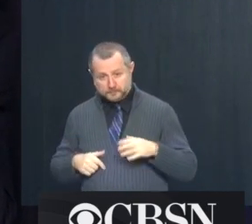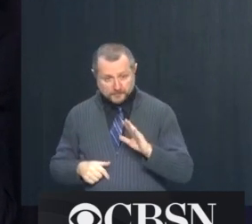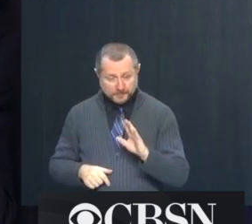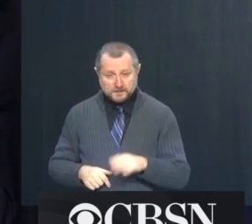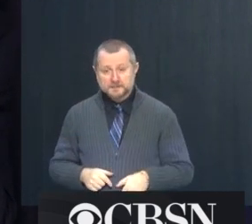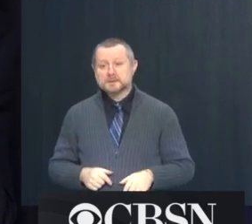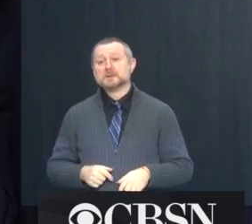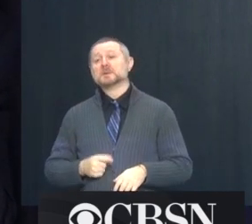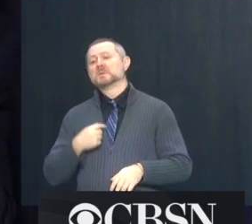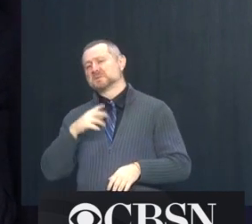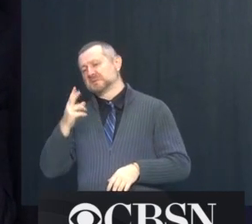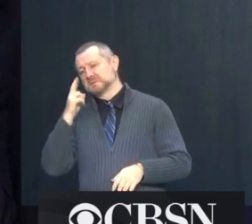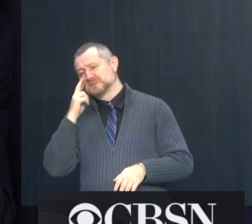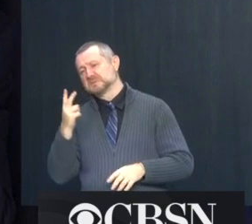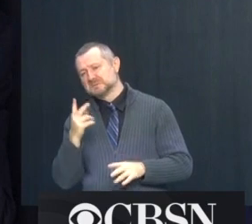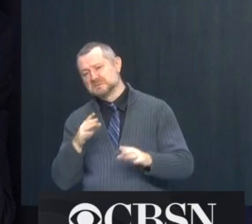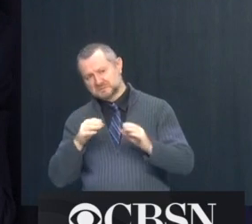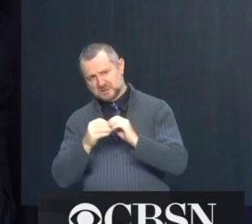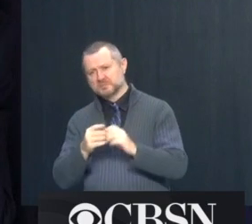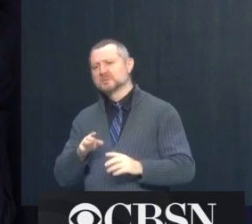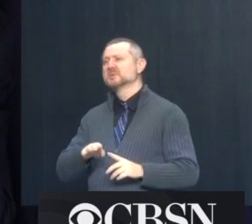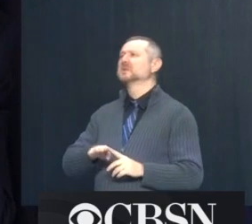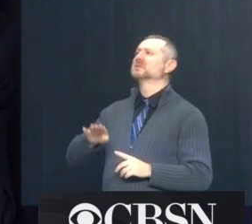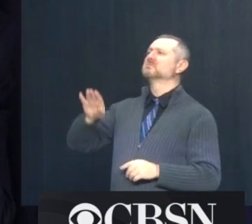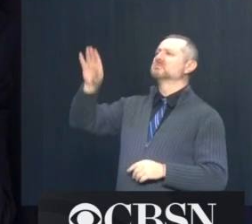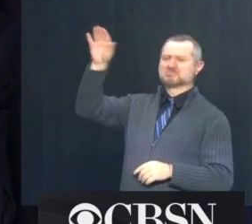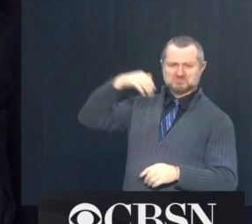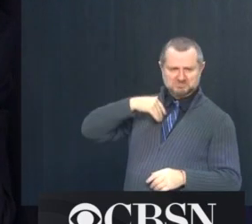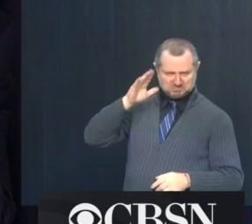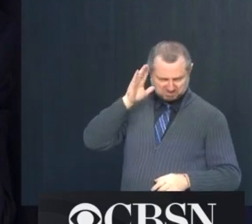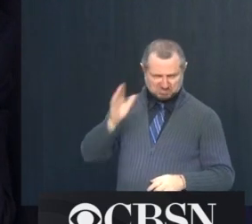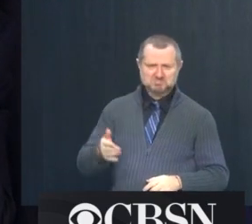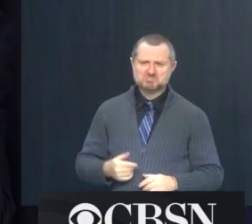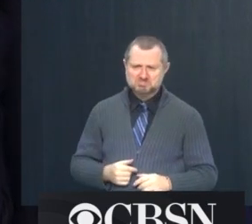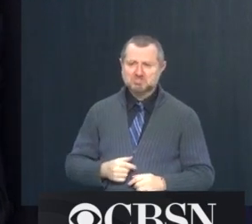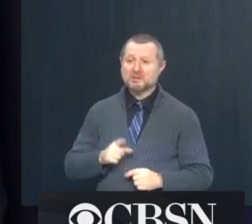you'll see a continued increase is my bet through